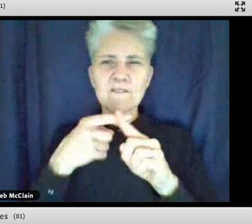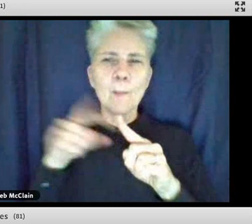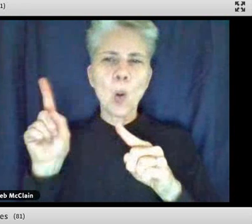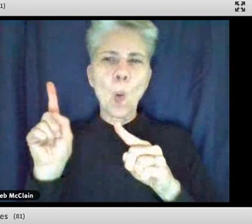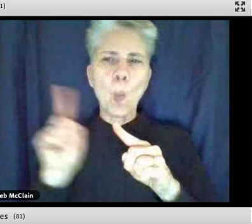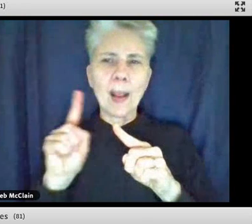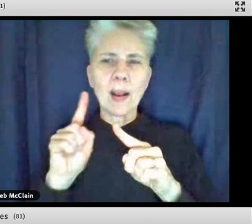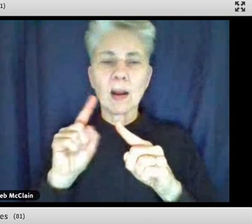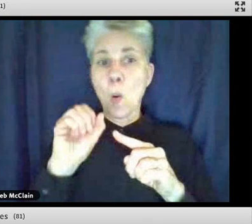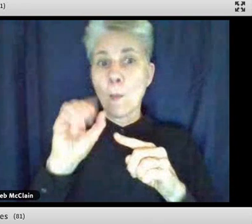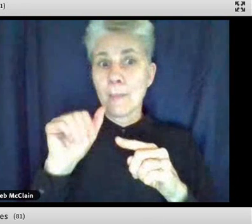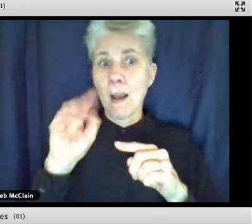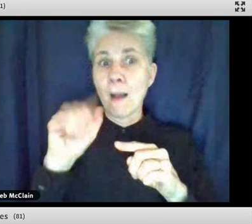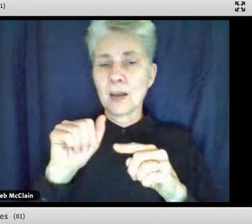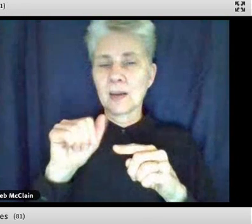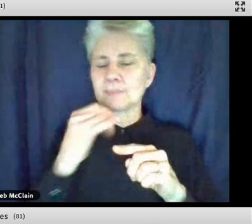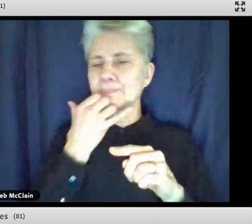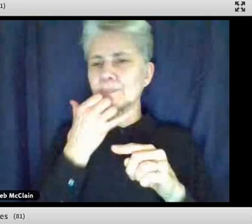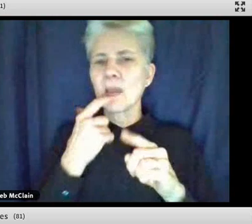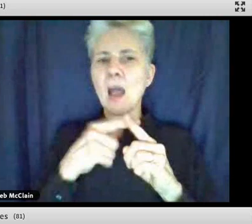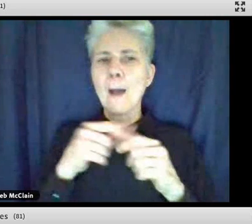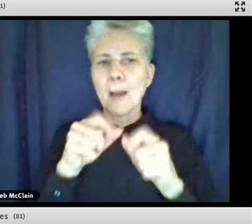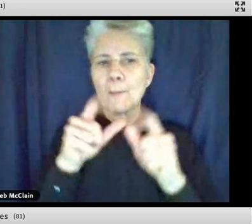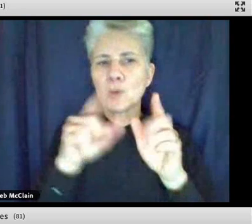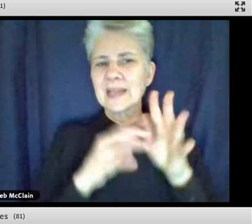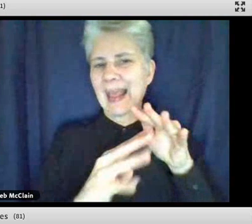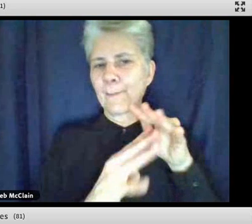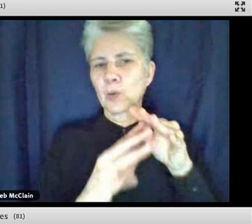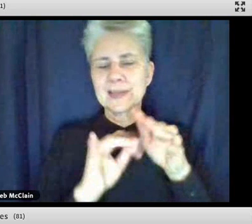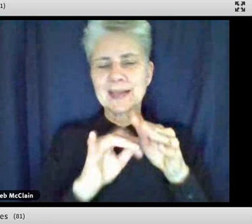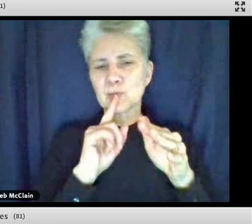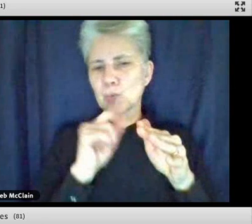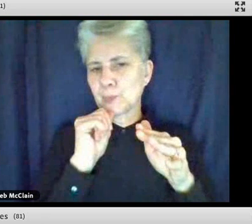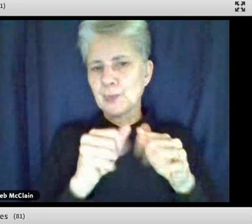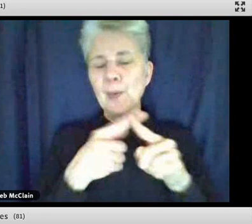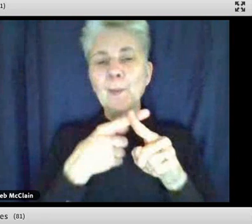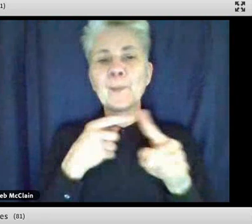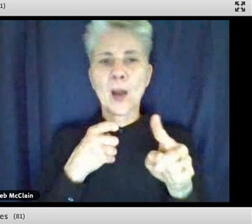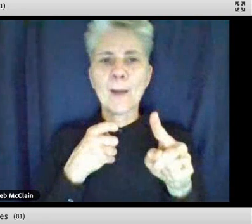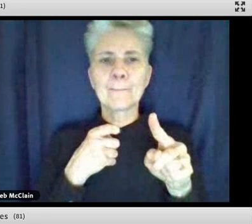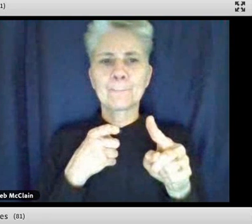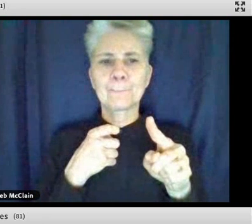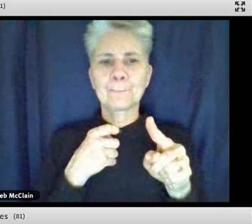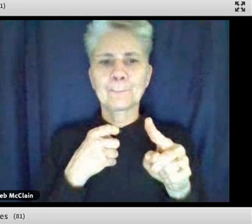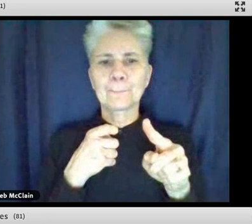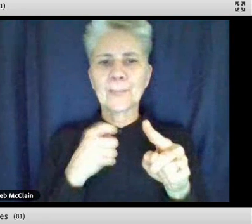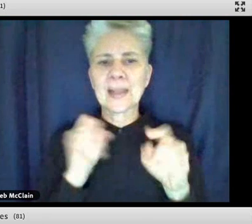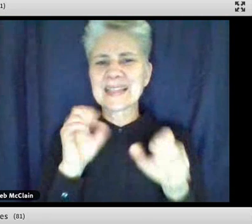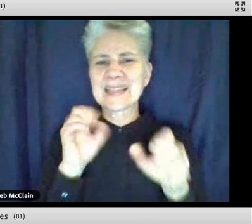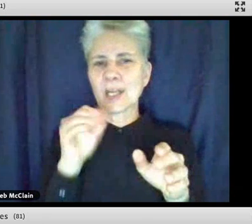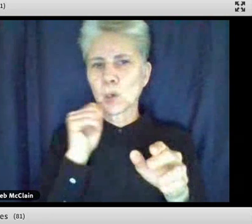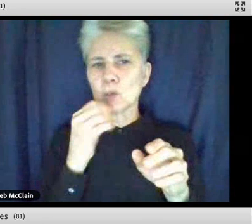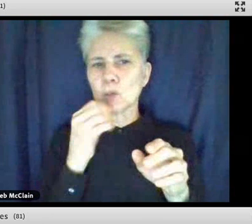Obama posting about immigrants is not actually true. It's actually from sending our girls home from